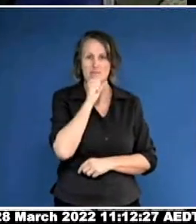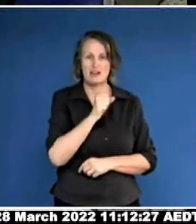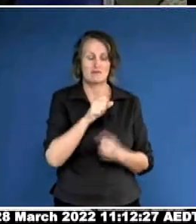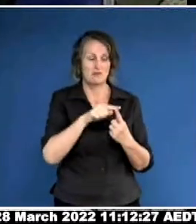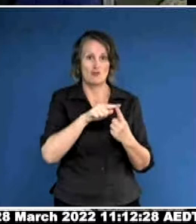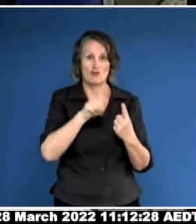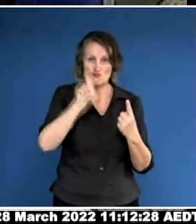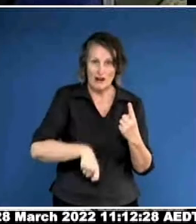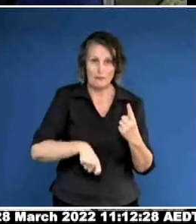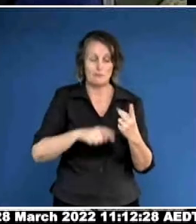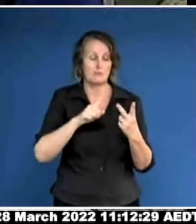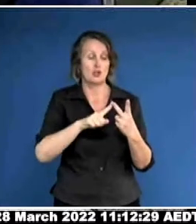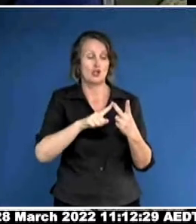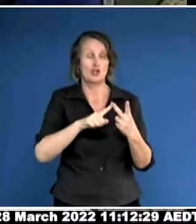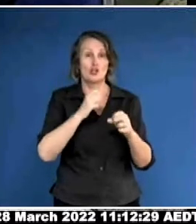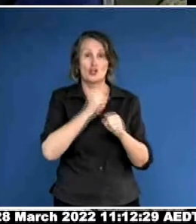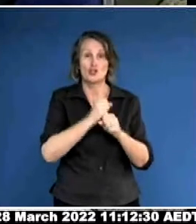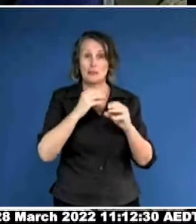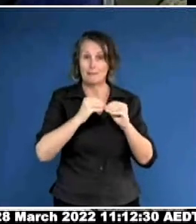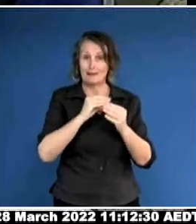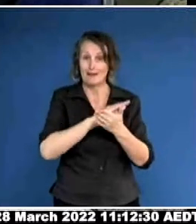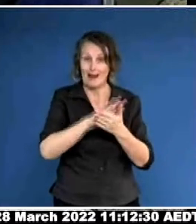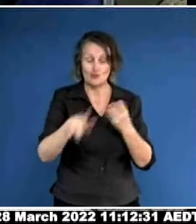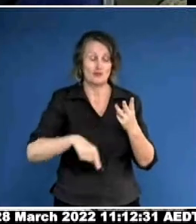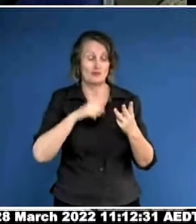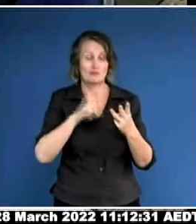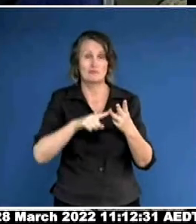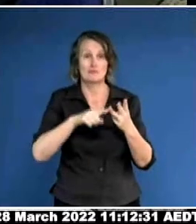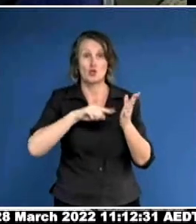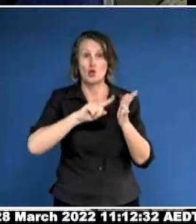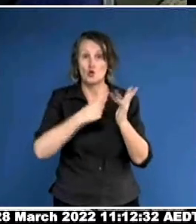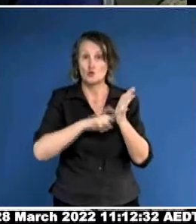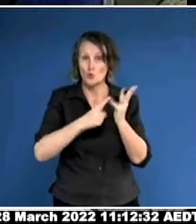harm, torture, and assault charges.